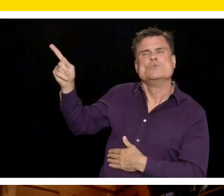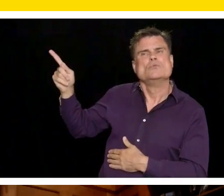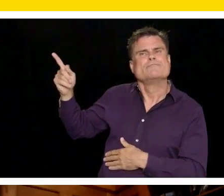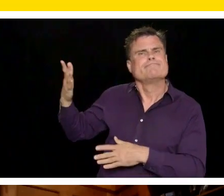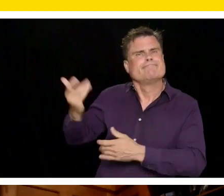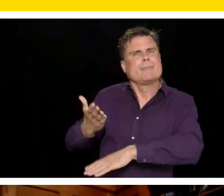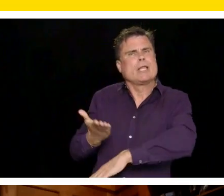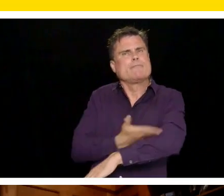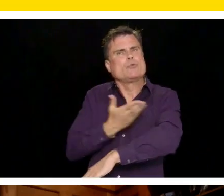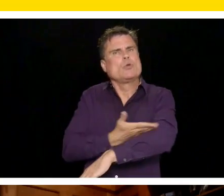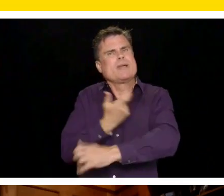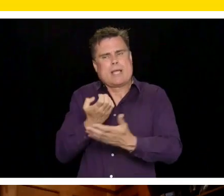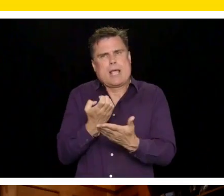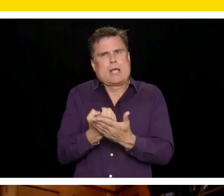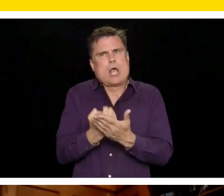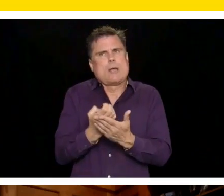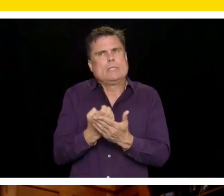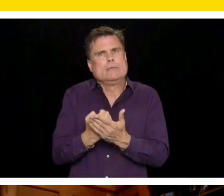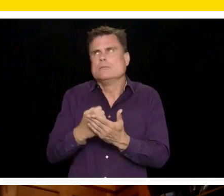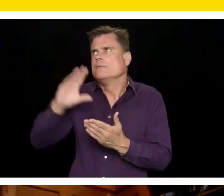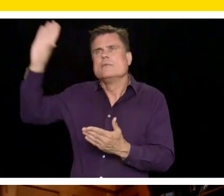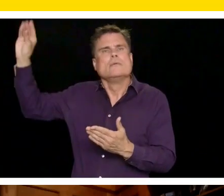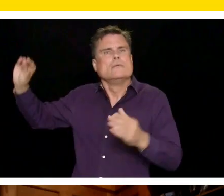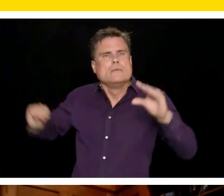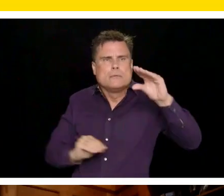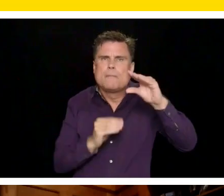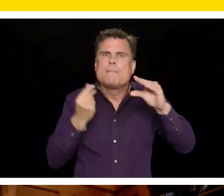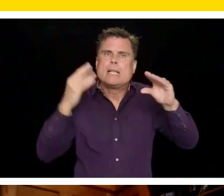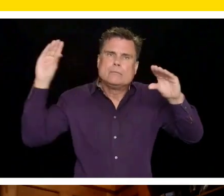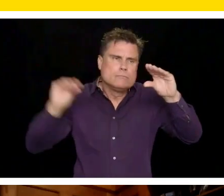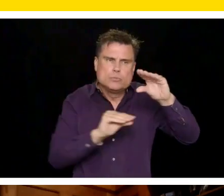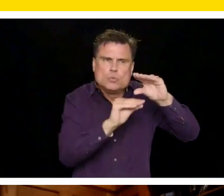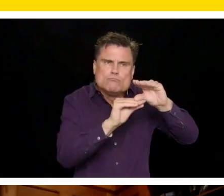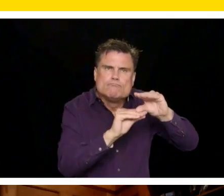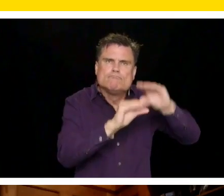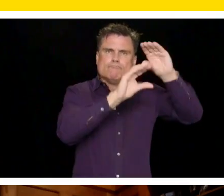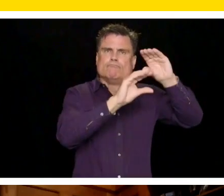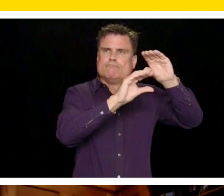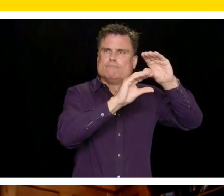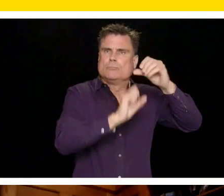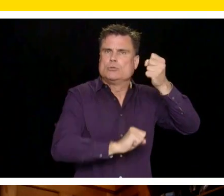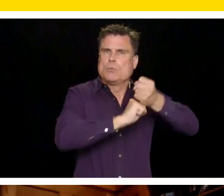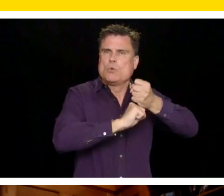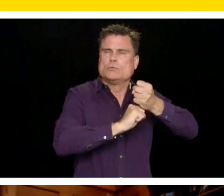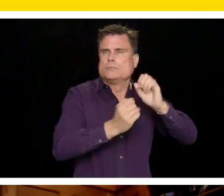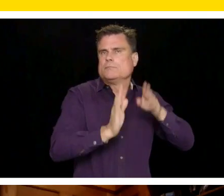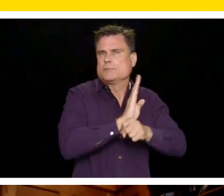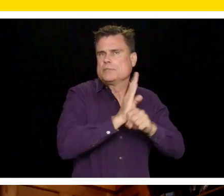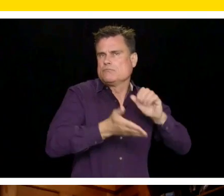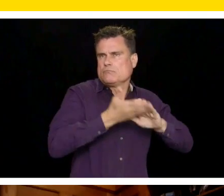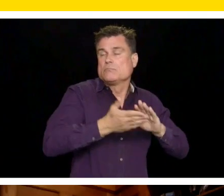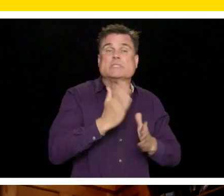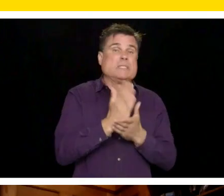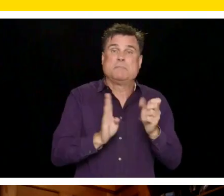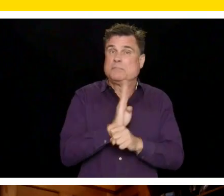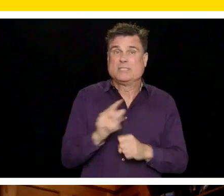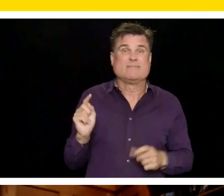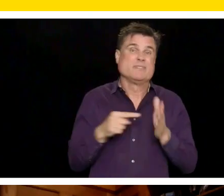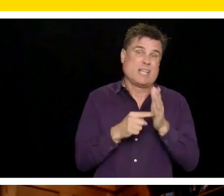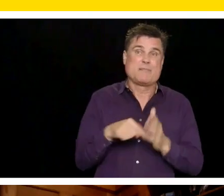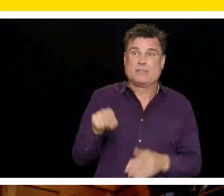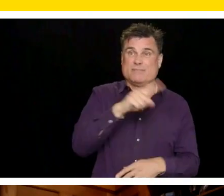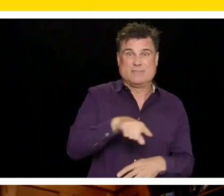the baseline income requirements of January to March, as most small seasonal tourism and small seasonal